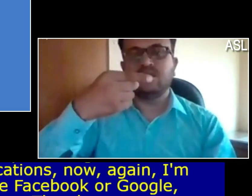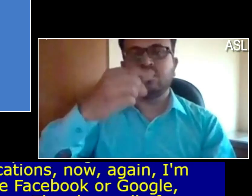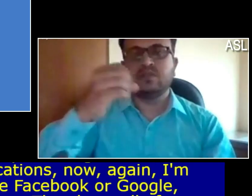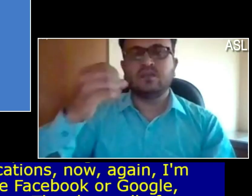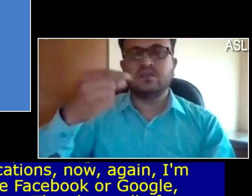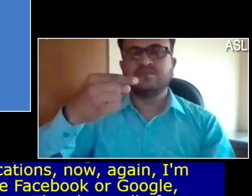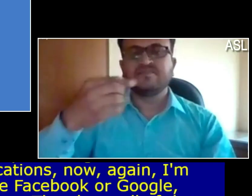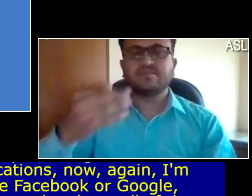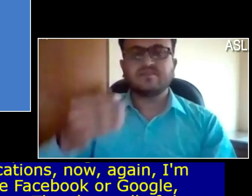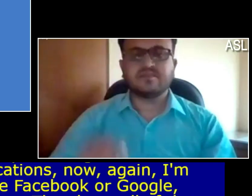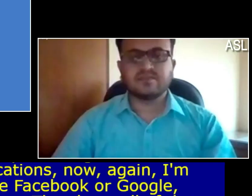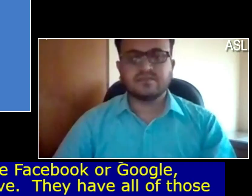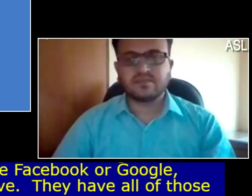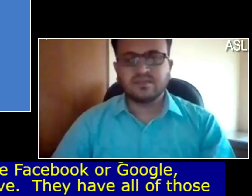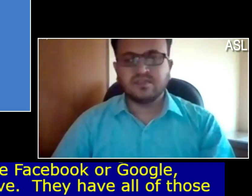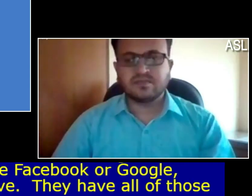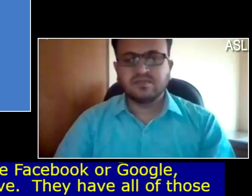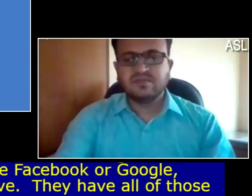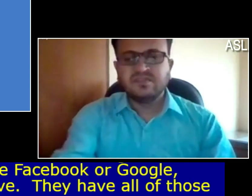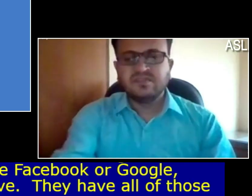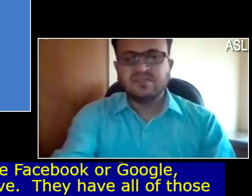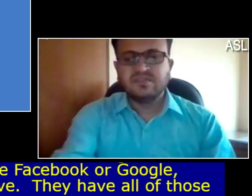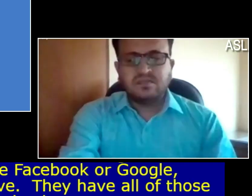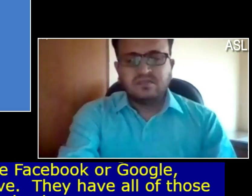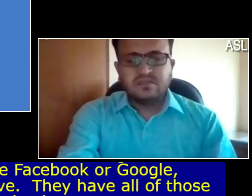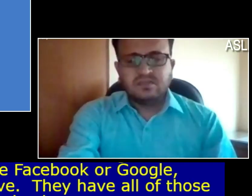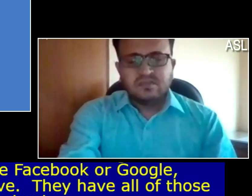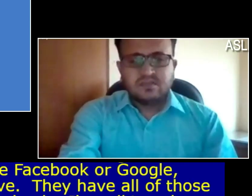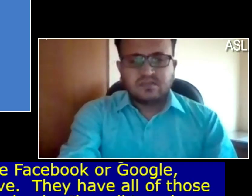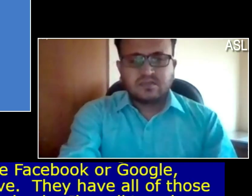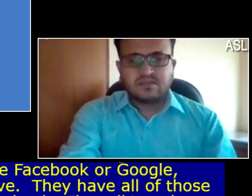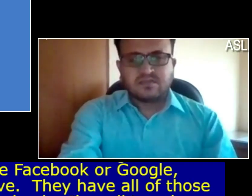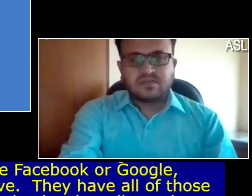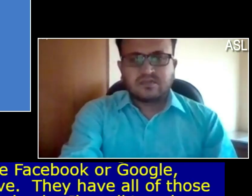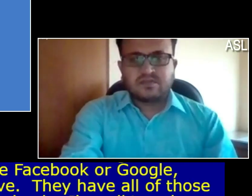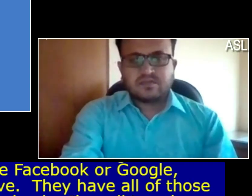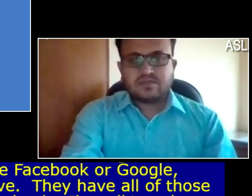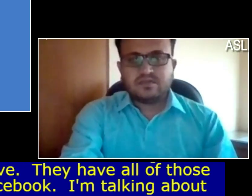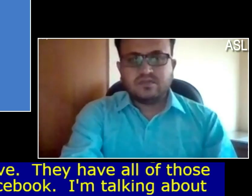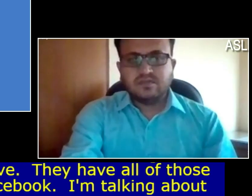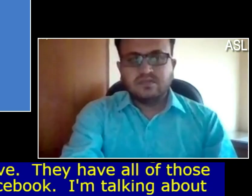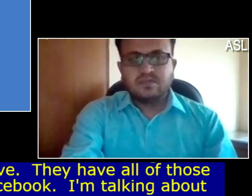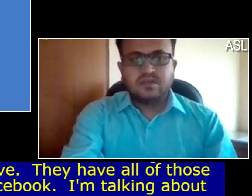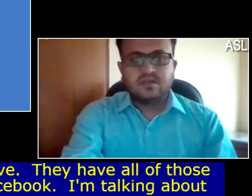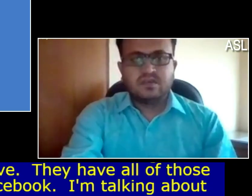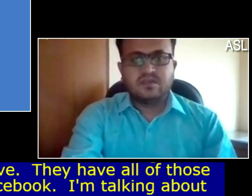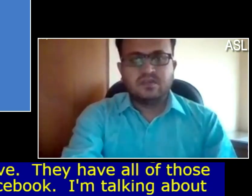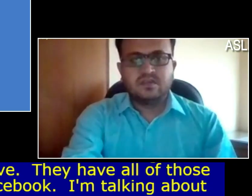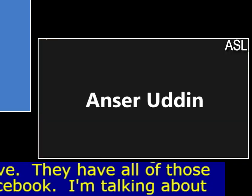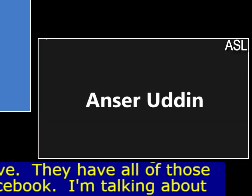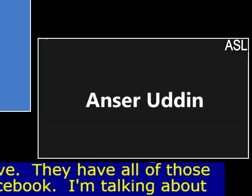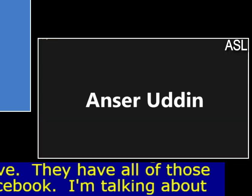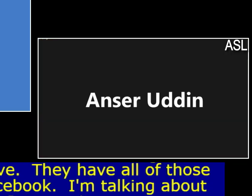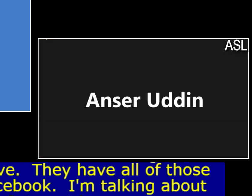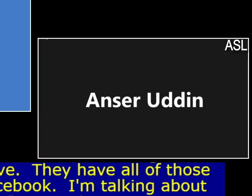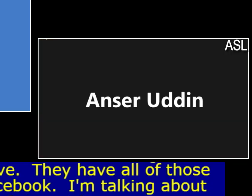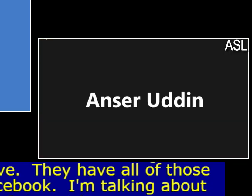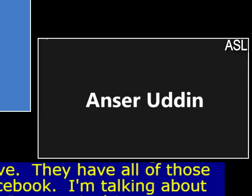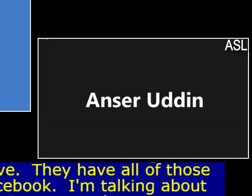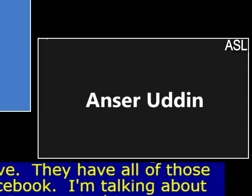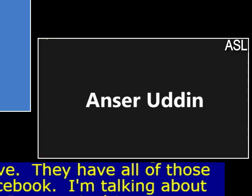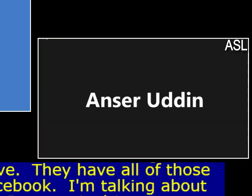can access Google or Facebook. I'm talking about the local solutions, because to me the internet is driven primarily by the local